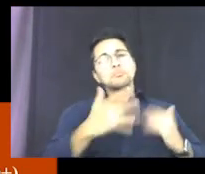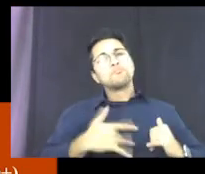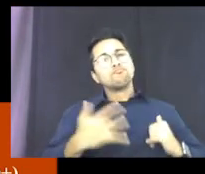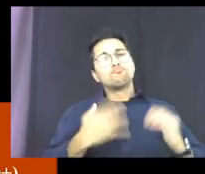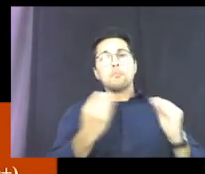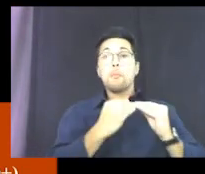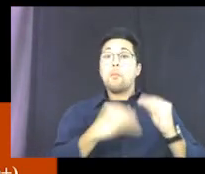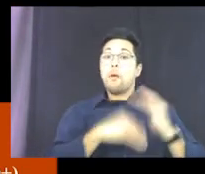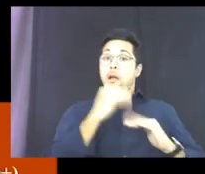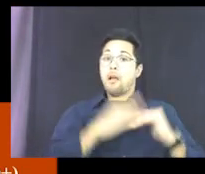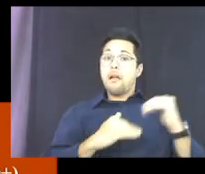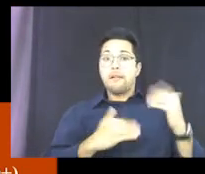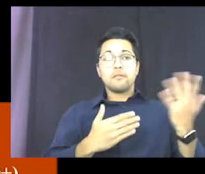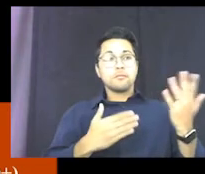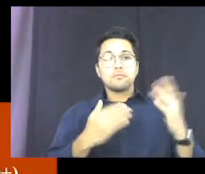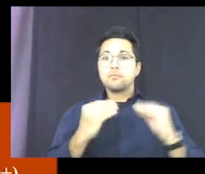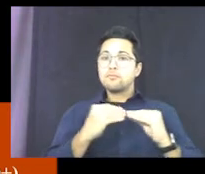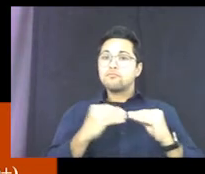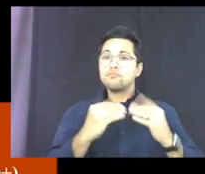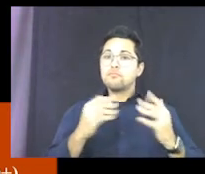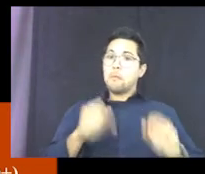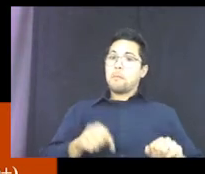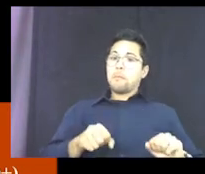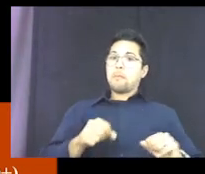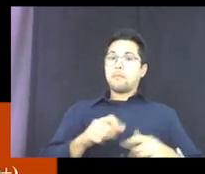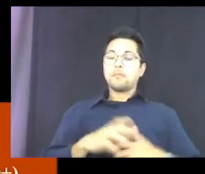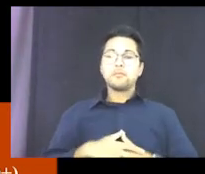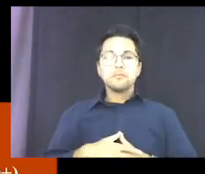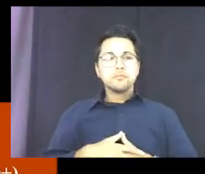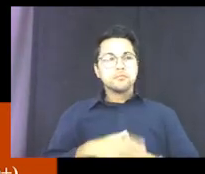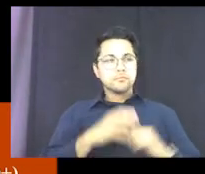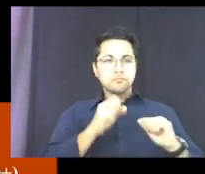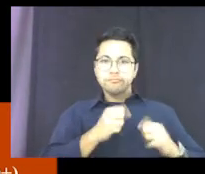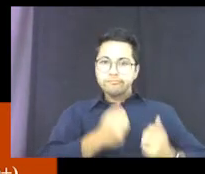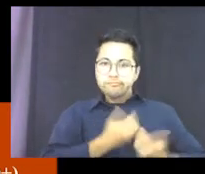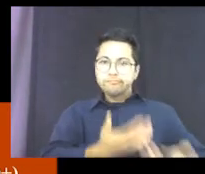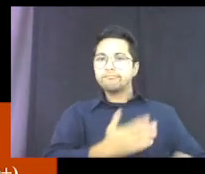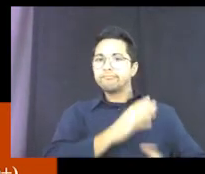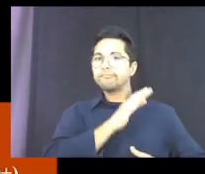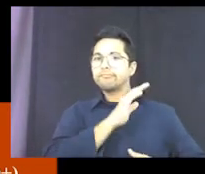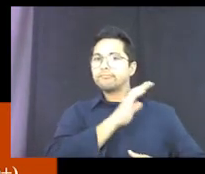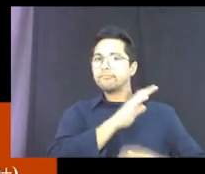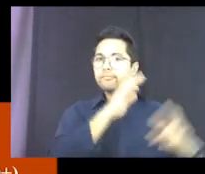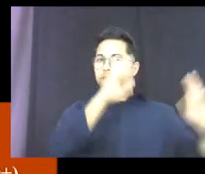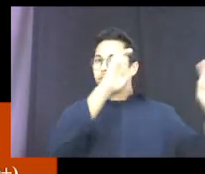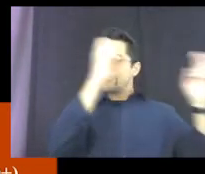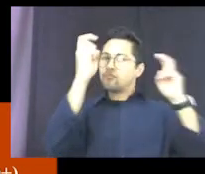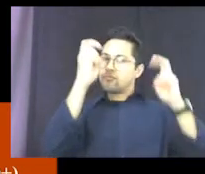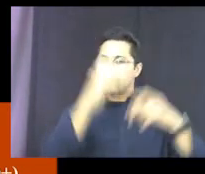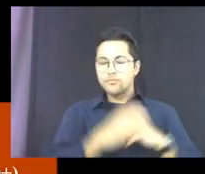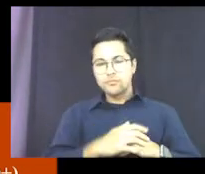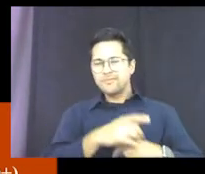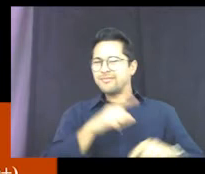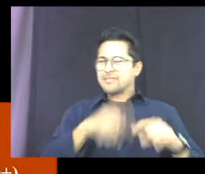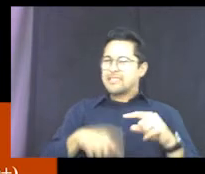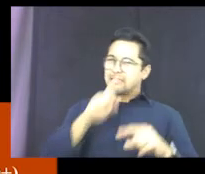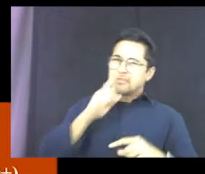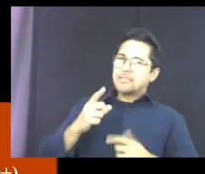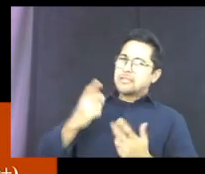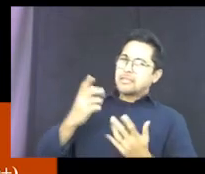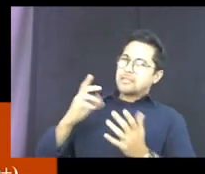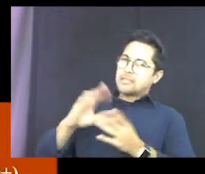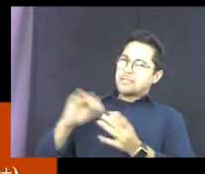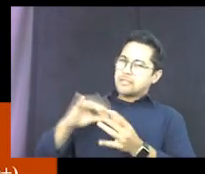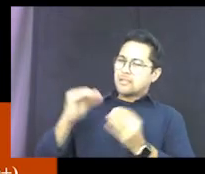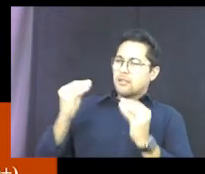more comfortable or maybe more able to express autistic issues that they can't always talk about